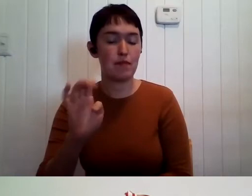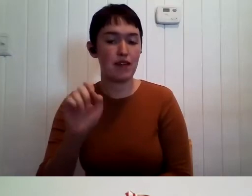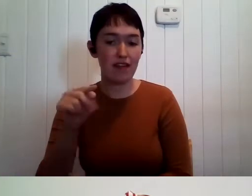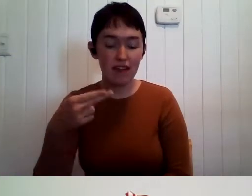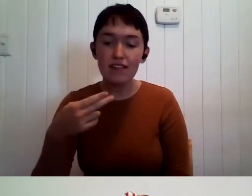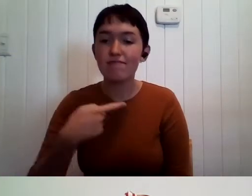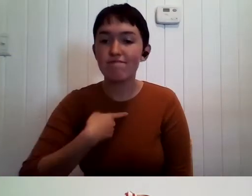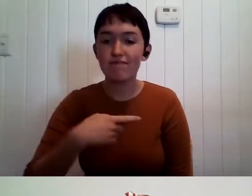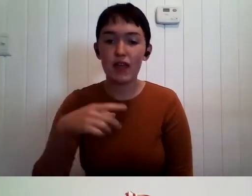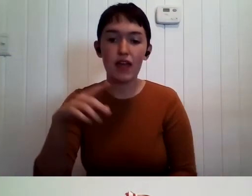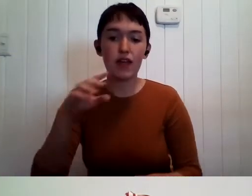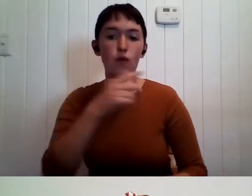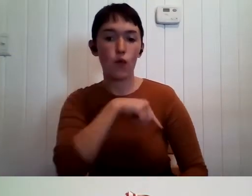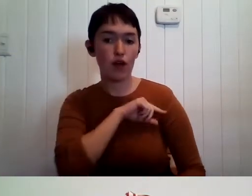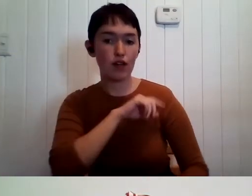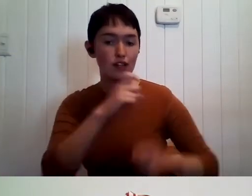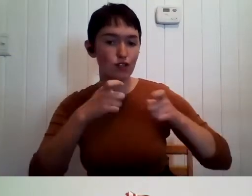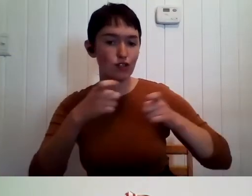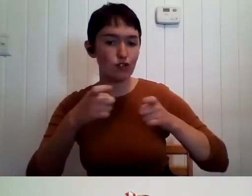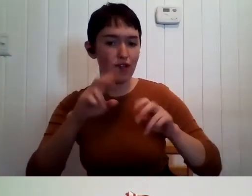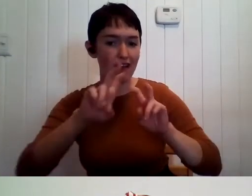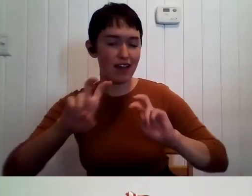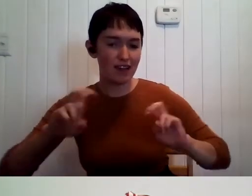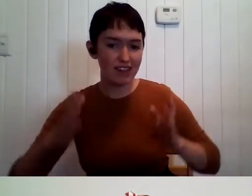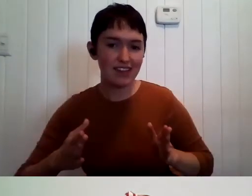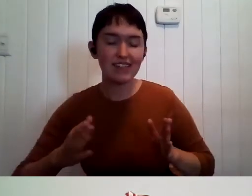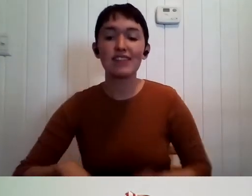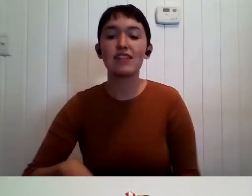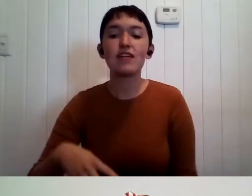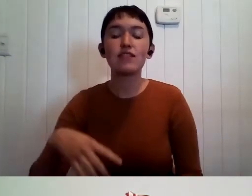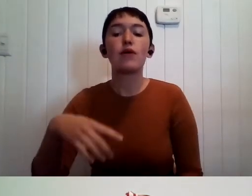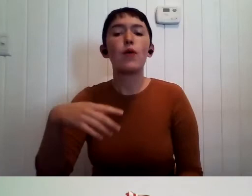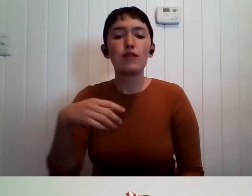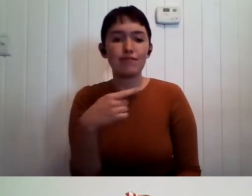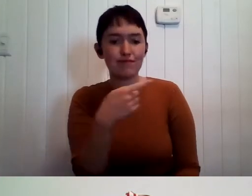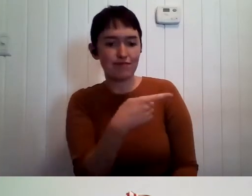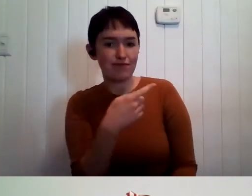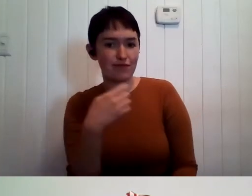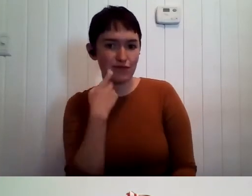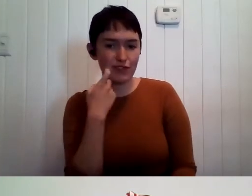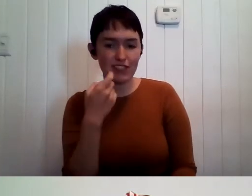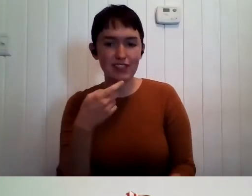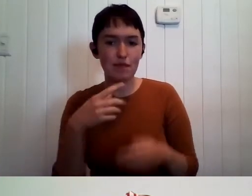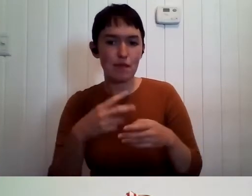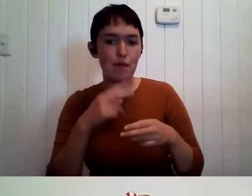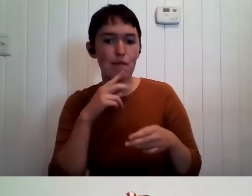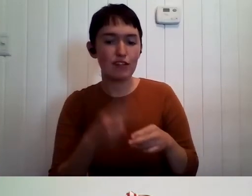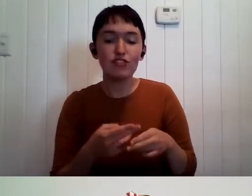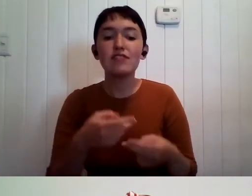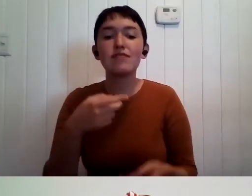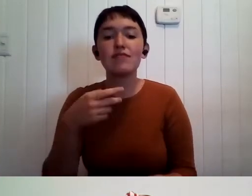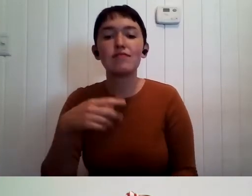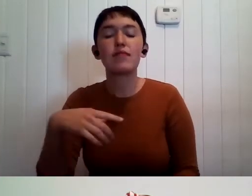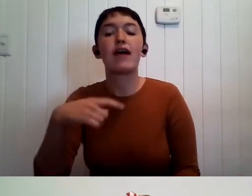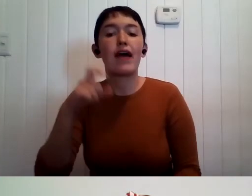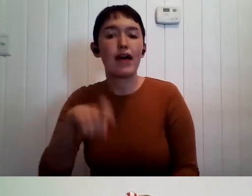machines to make sure that we can actually sequence the DNA. And so it's my job, before we sell those solutions to other companies, I have to make sure